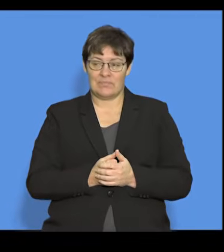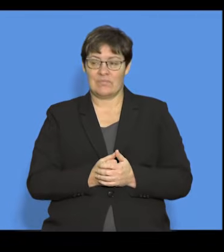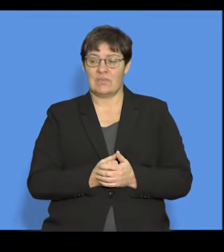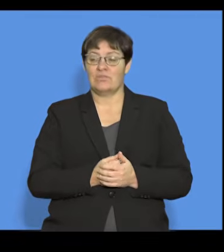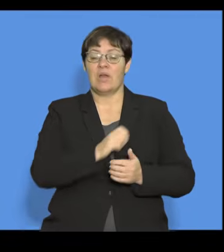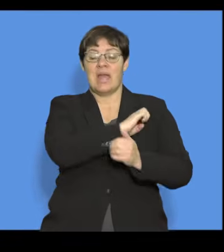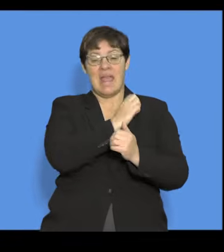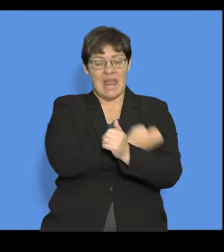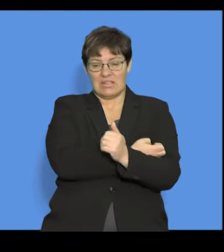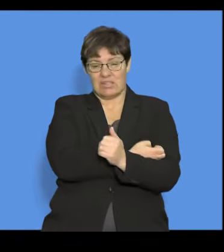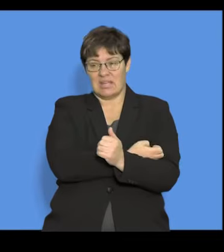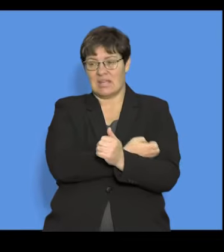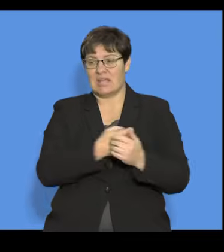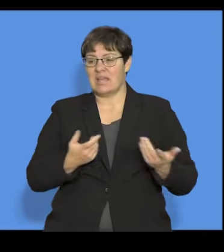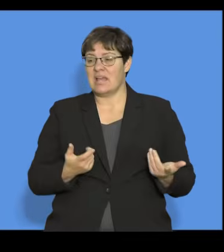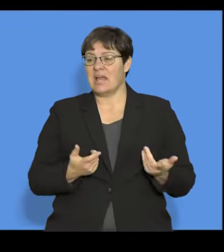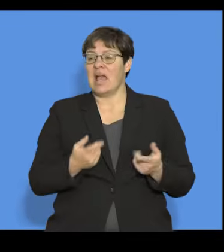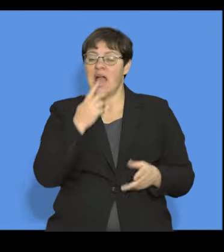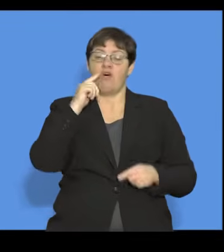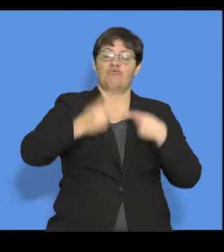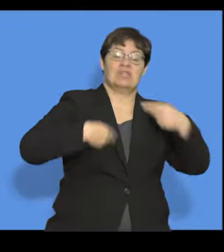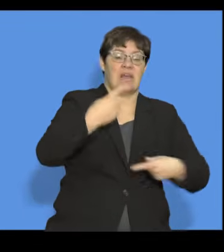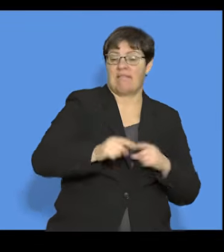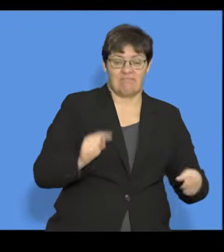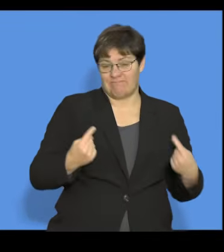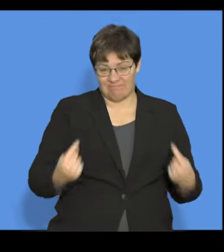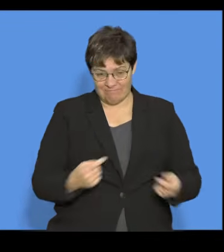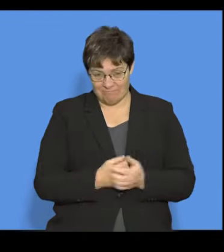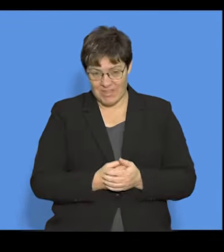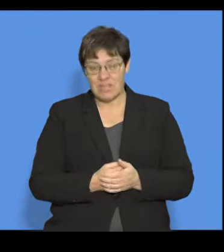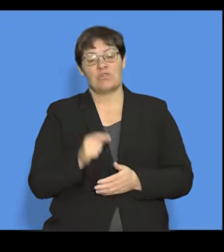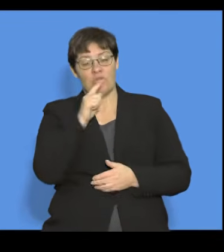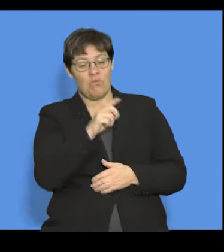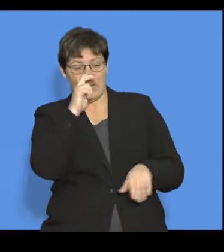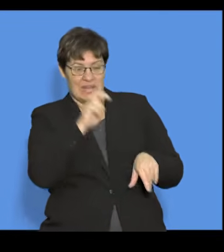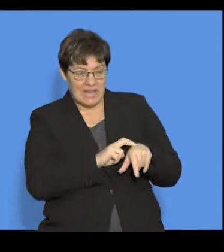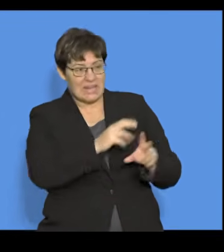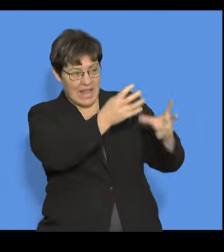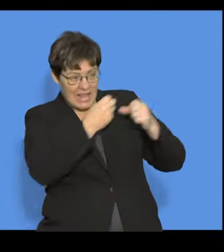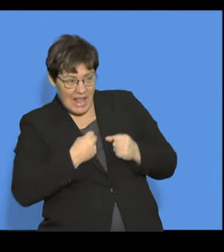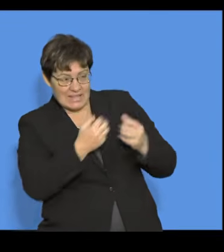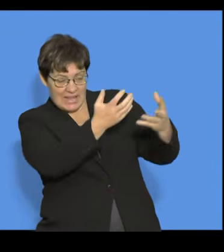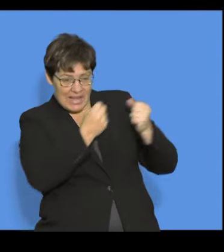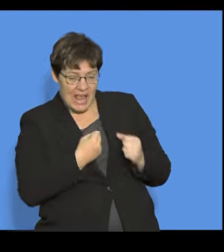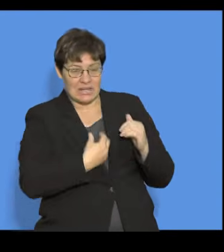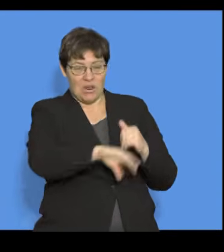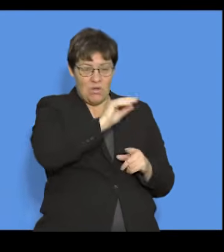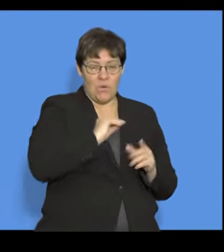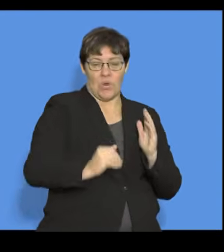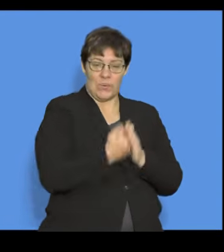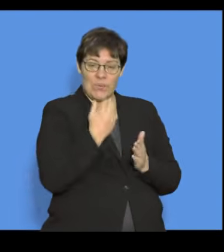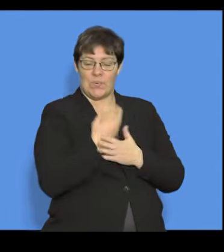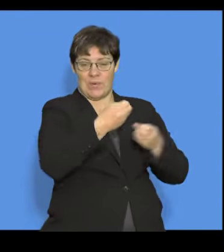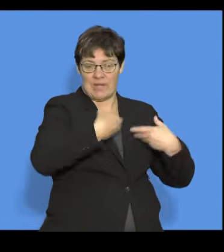And so, as I mentioned, energy is, unlike matter, cannot be recycled. So an organism needs to constantly get